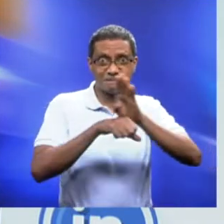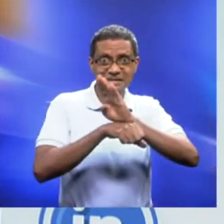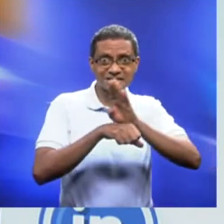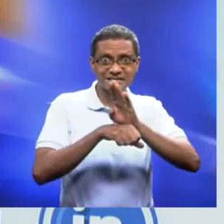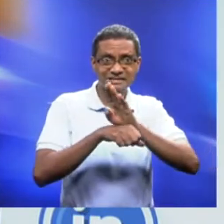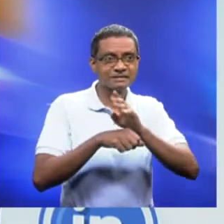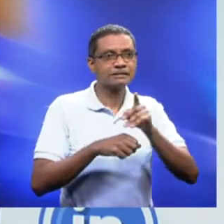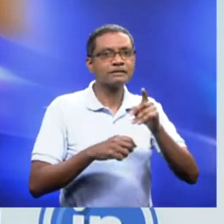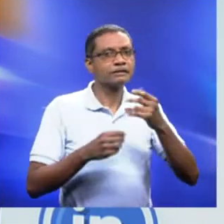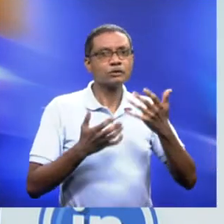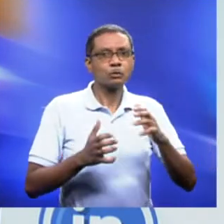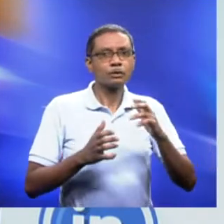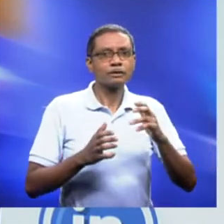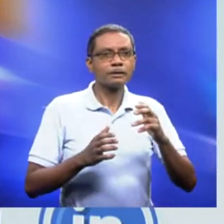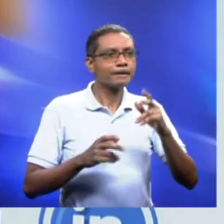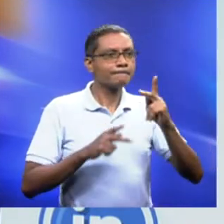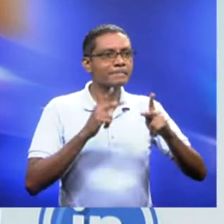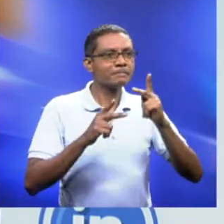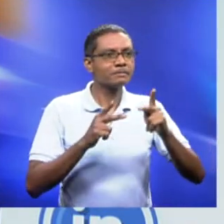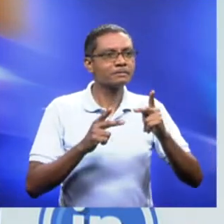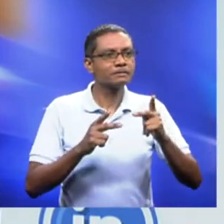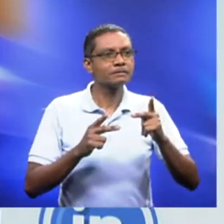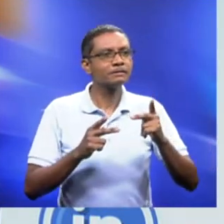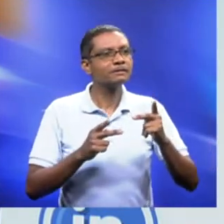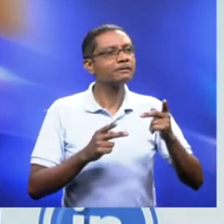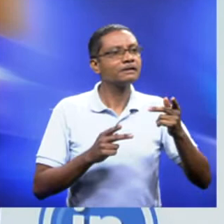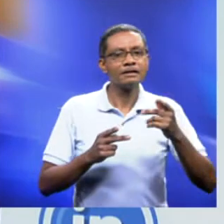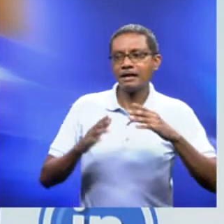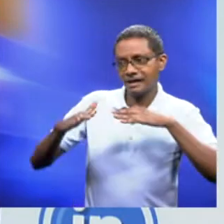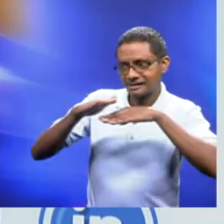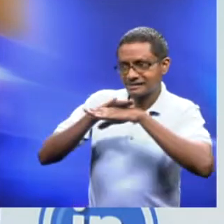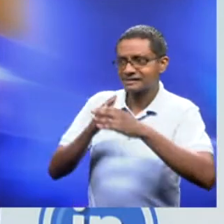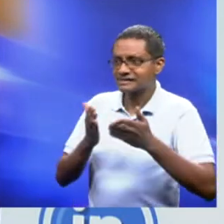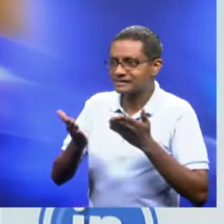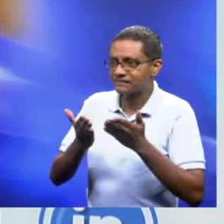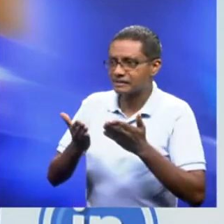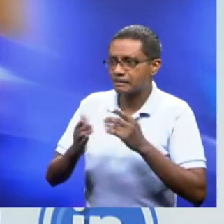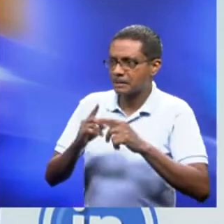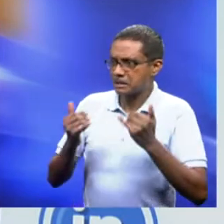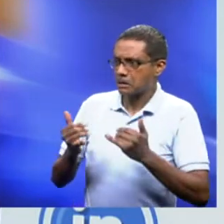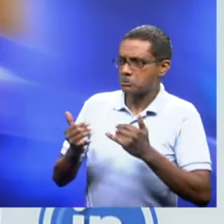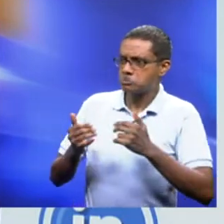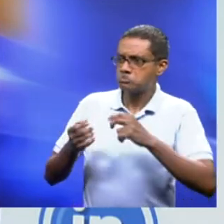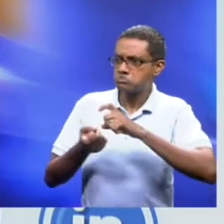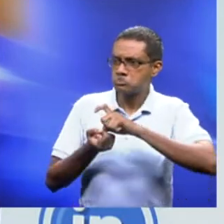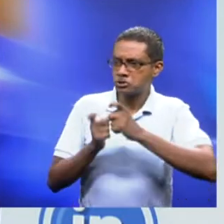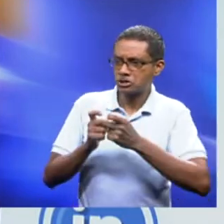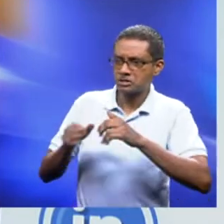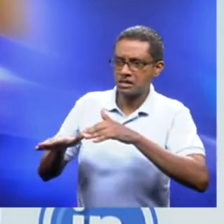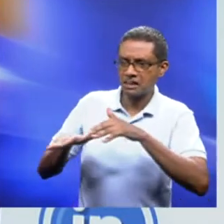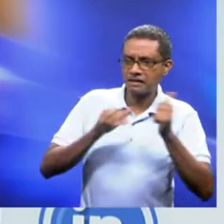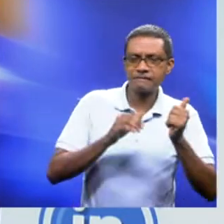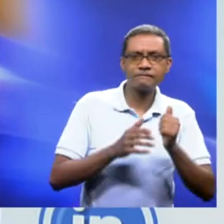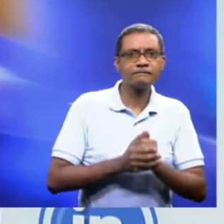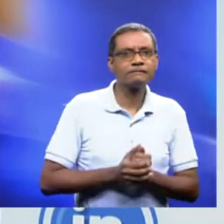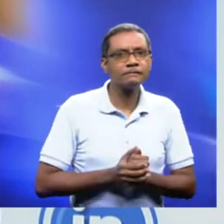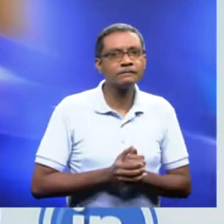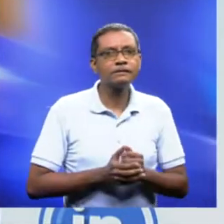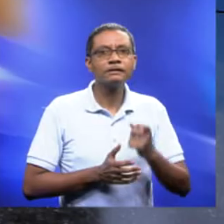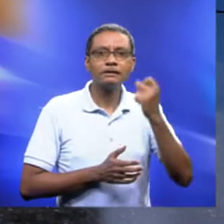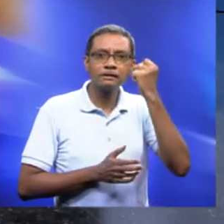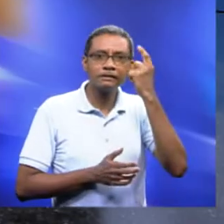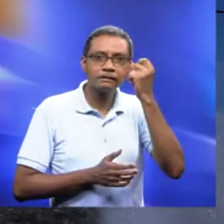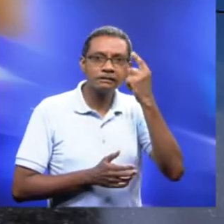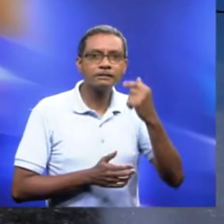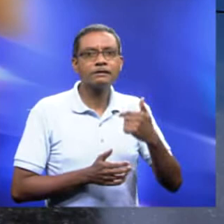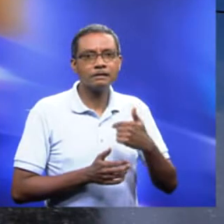a recommendation I gave to the private medical hospital, I told them one of the major things that help